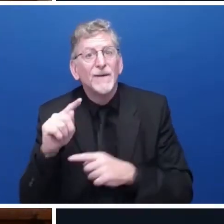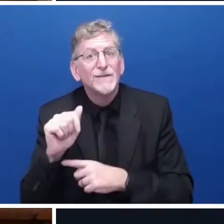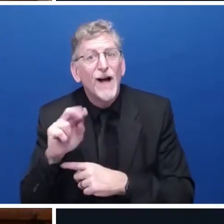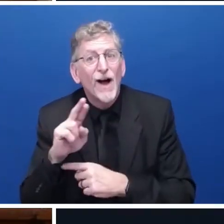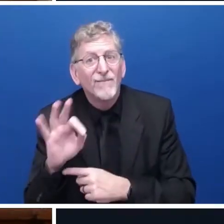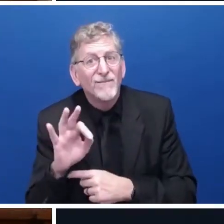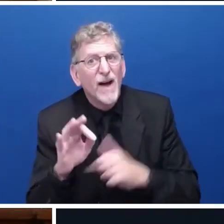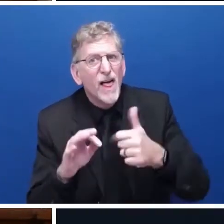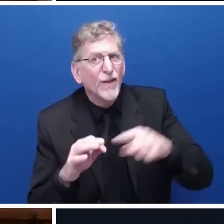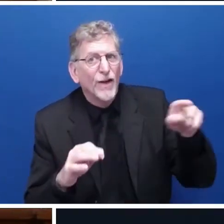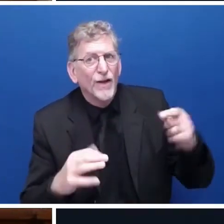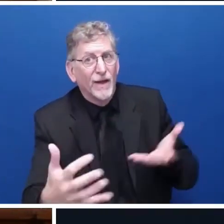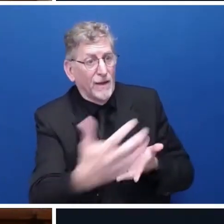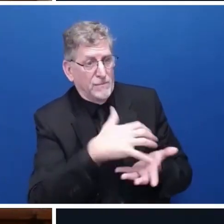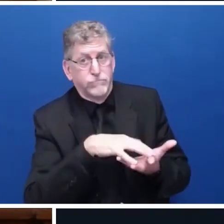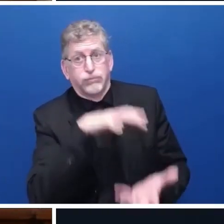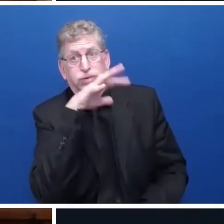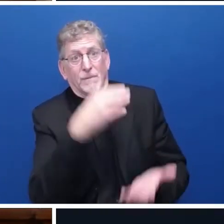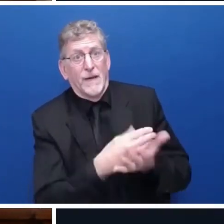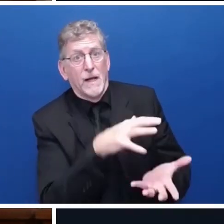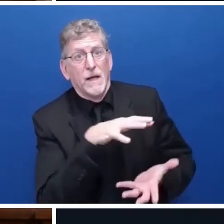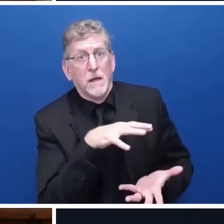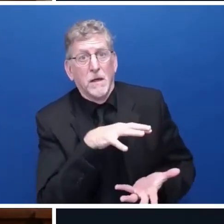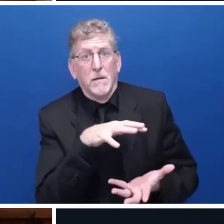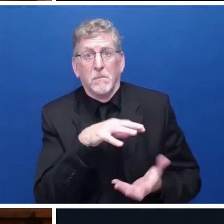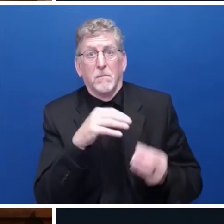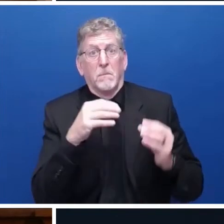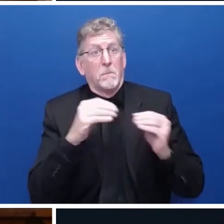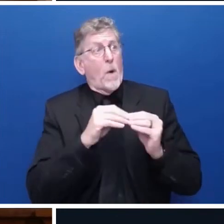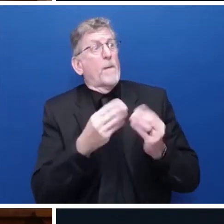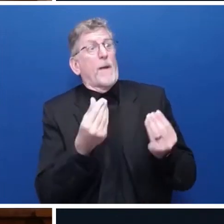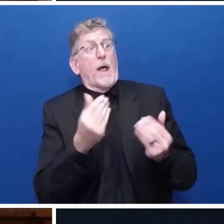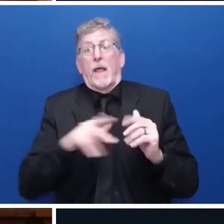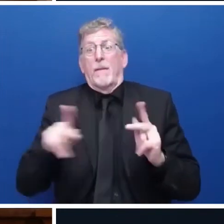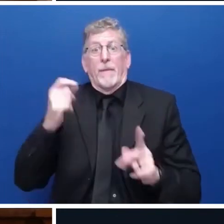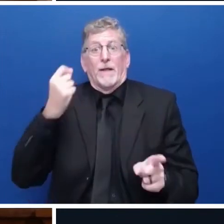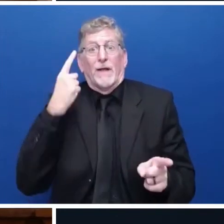little bit, but it won't take long. But we got the money, and it was